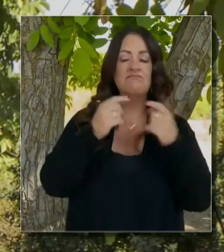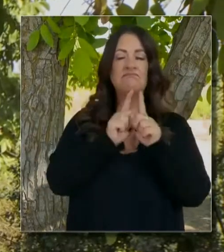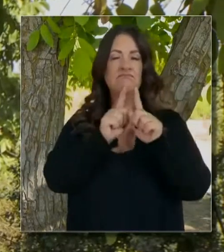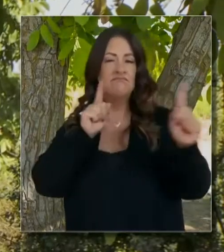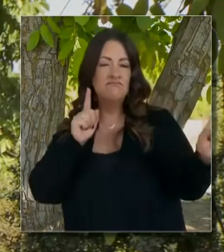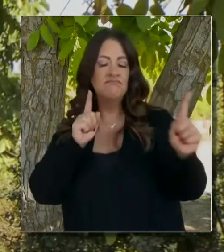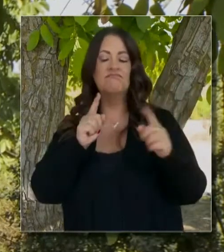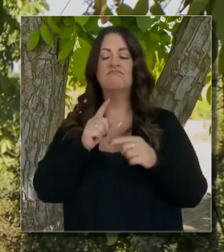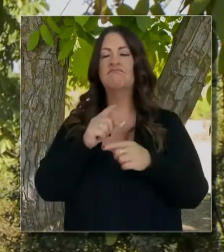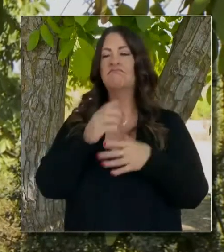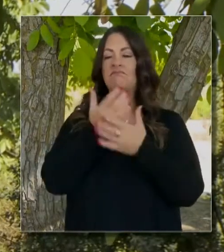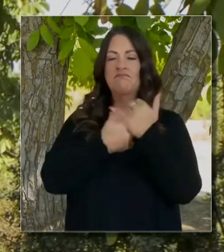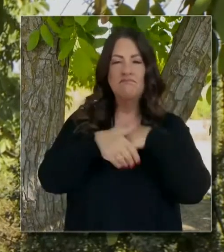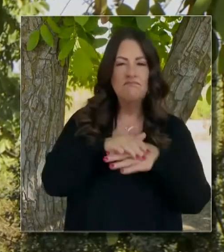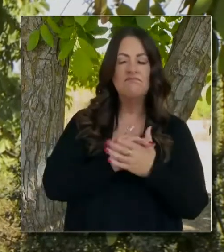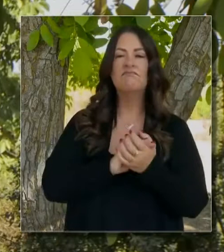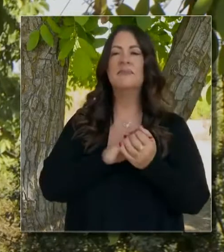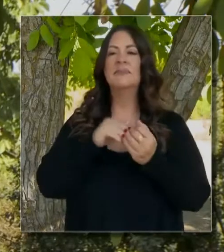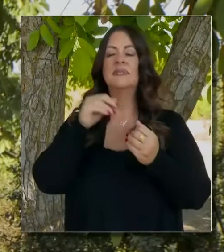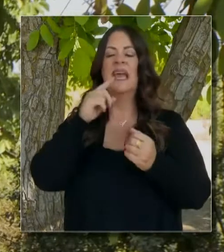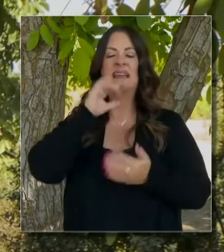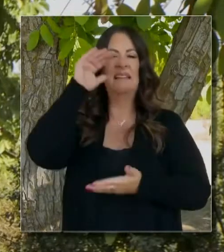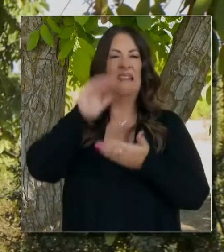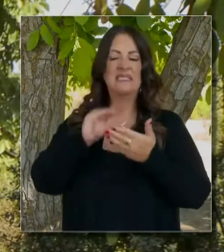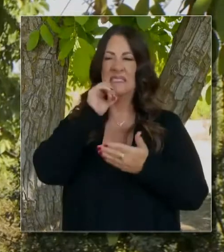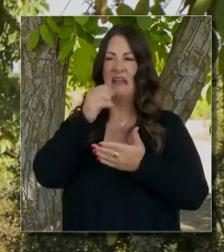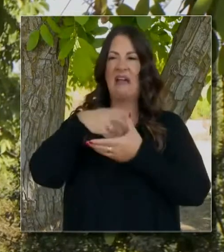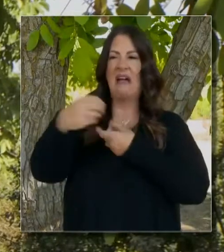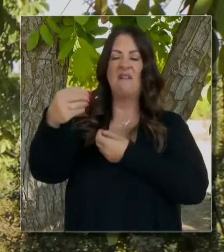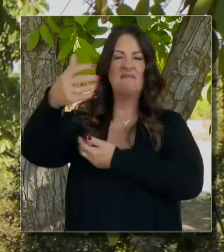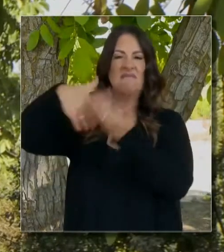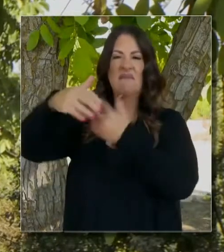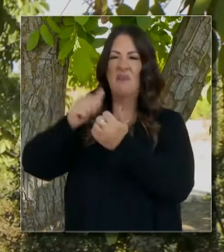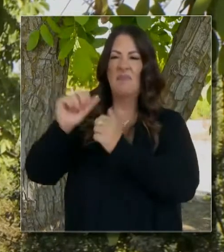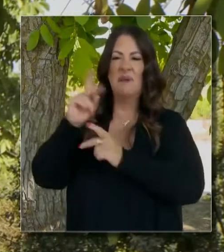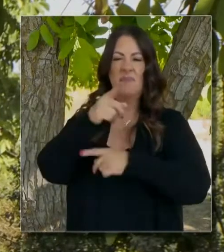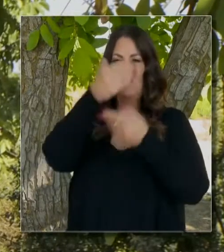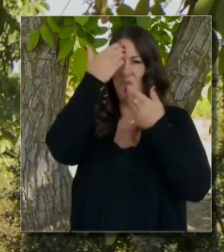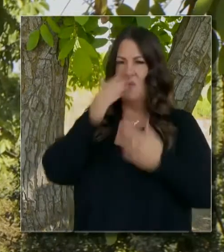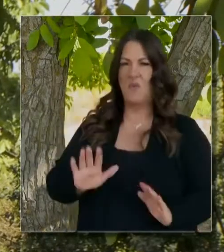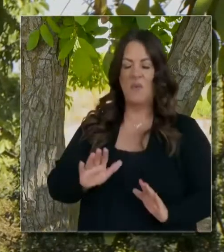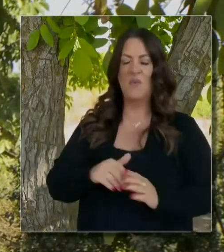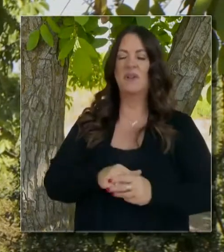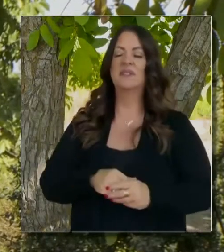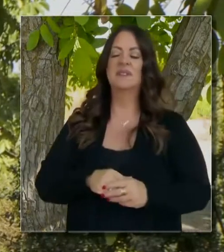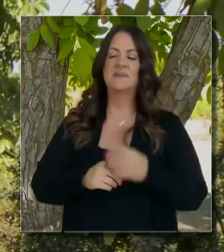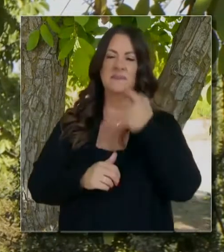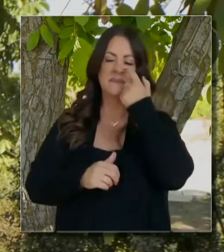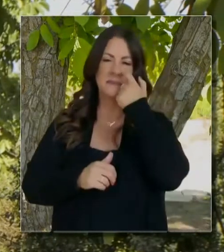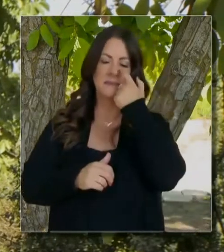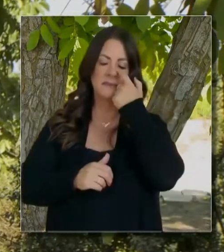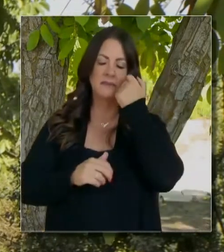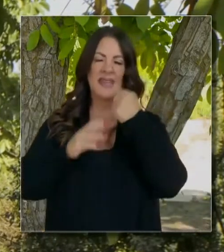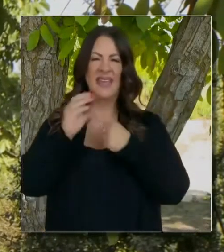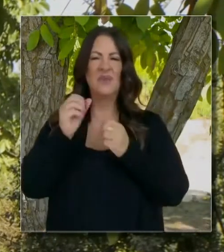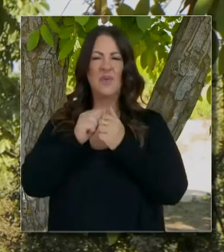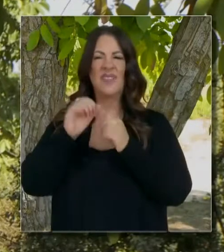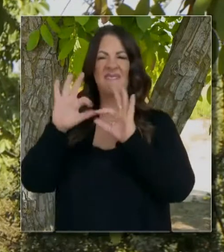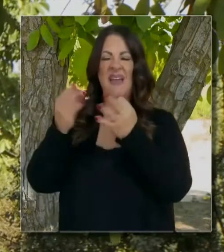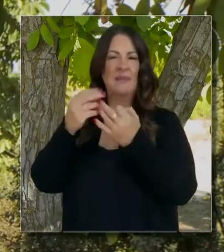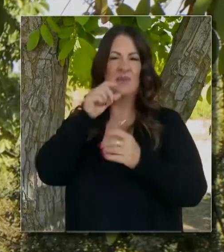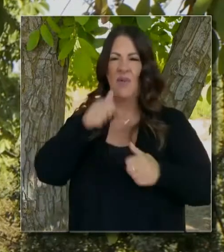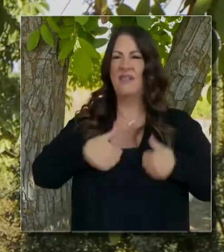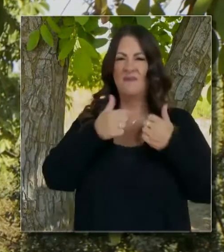your vigilance on wearing a mask. I also want to just update briefly on the 22 now active fires in the